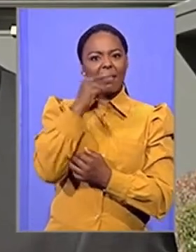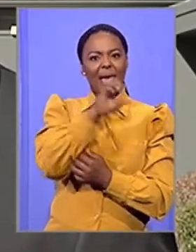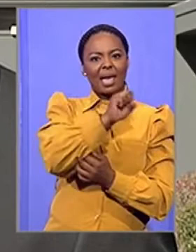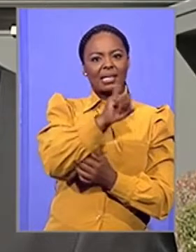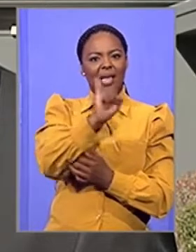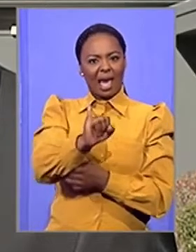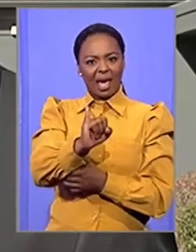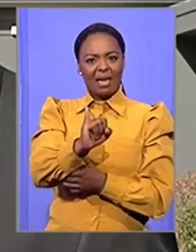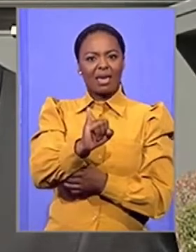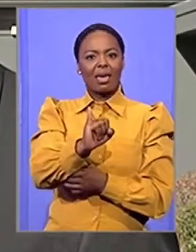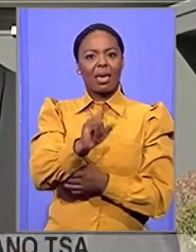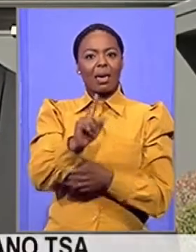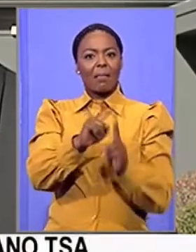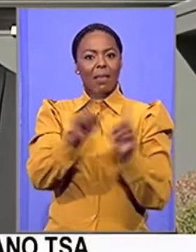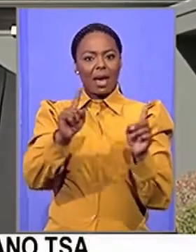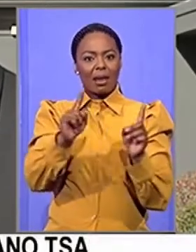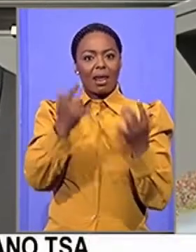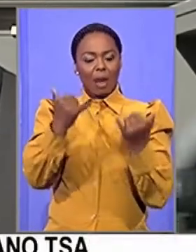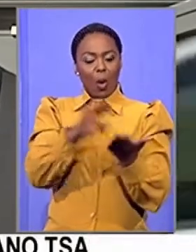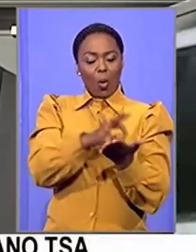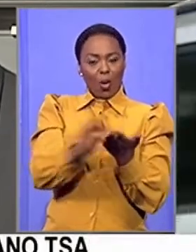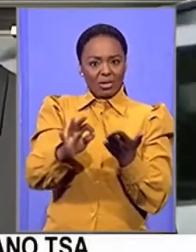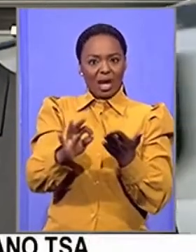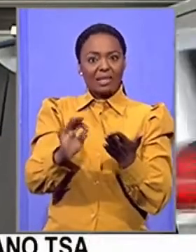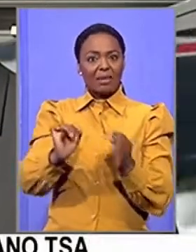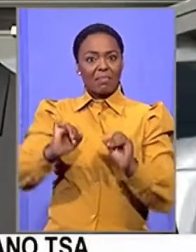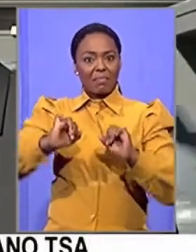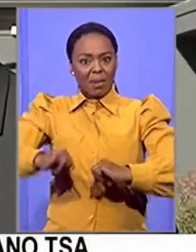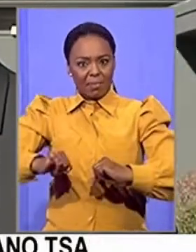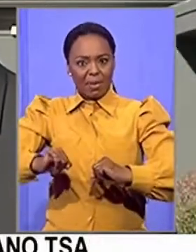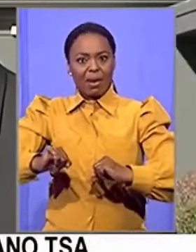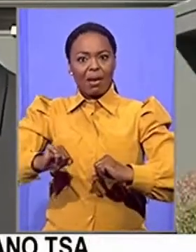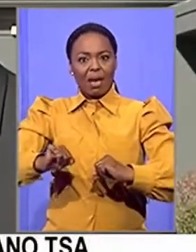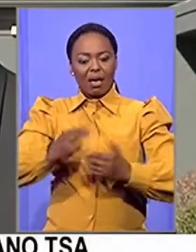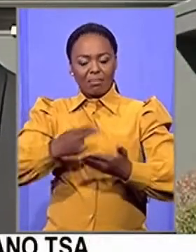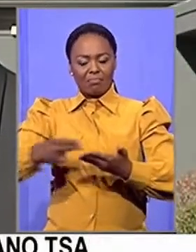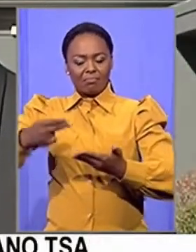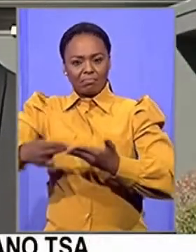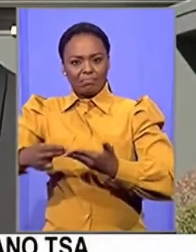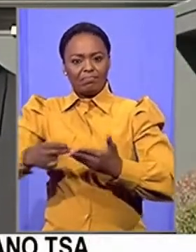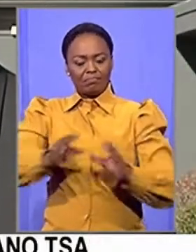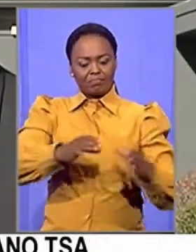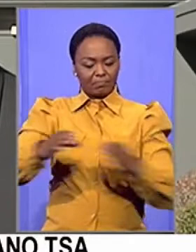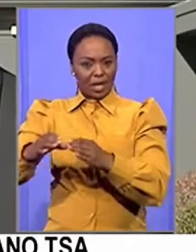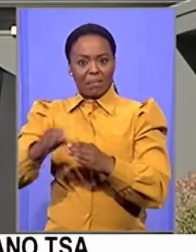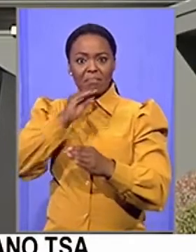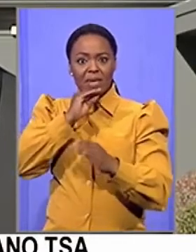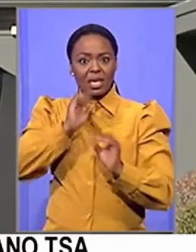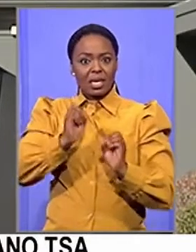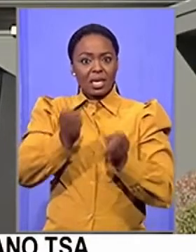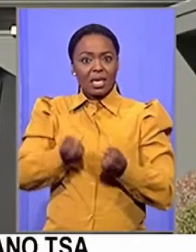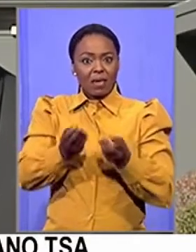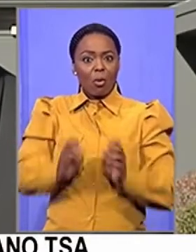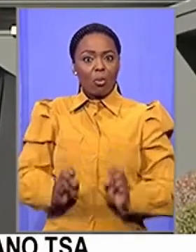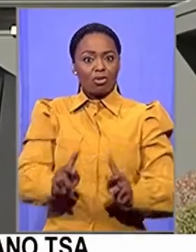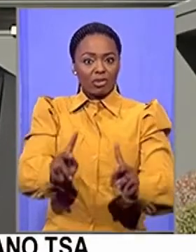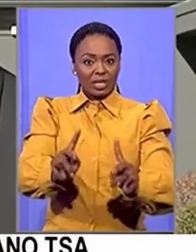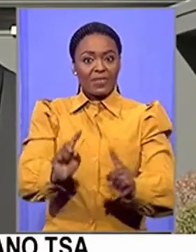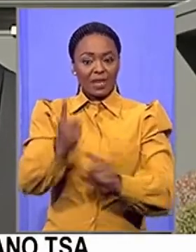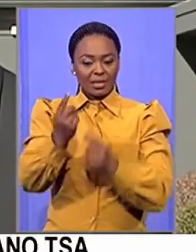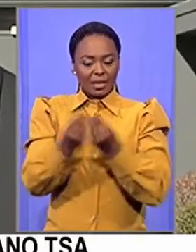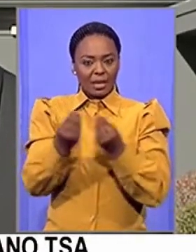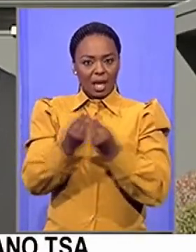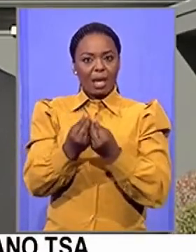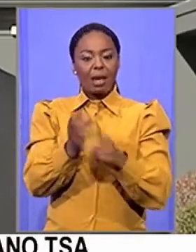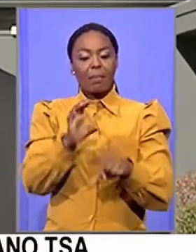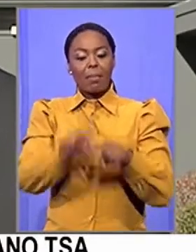and whether that contract was entered into in a fair manner, whether everybody was given an opportunity. That is the first thing that we're looking into.